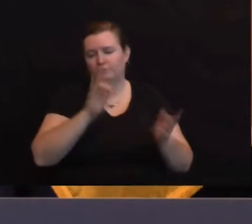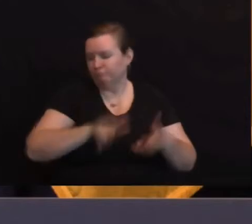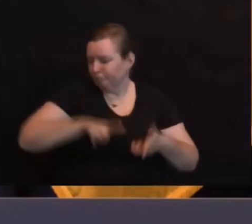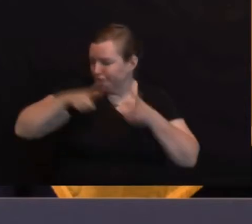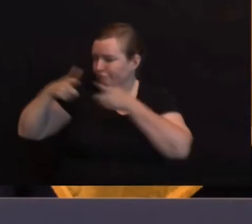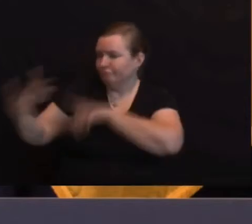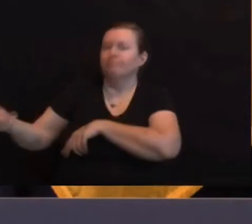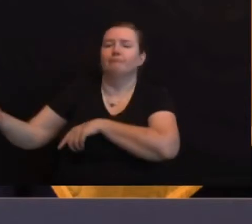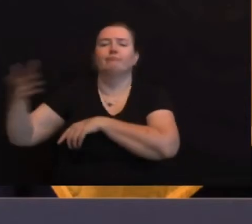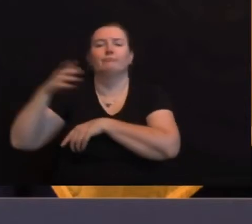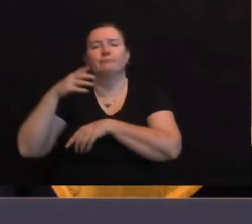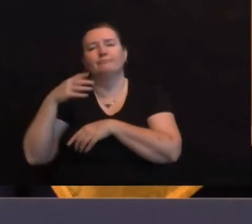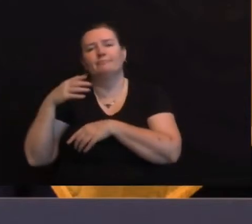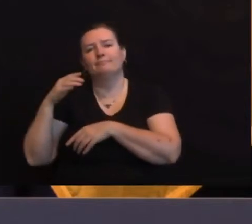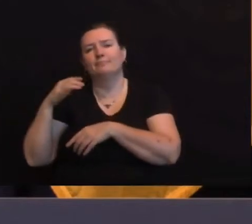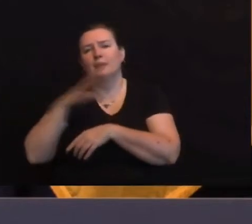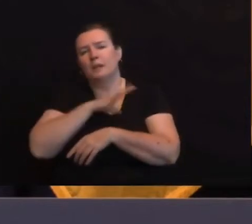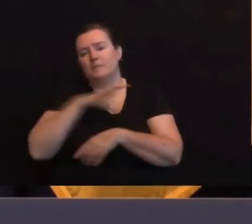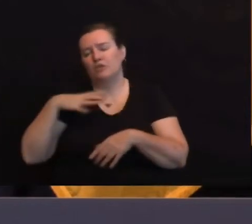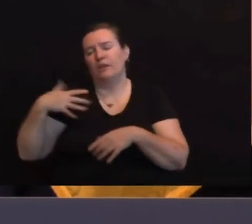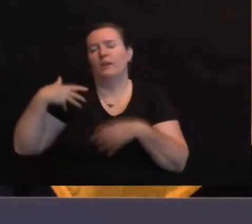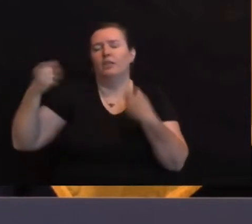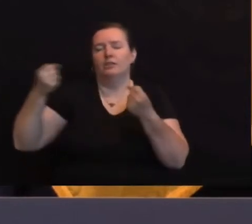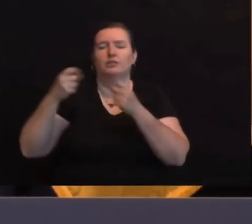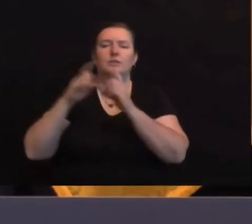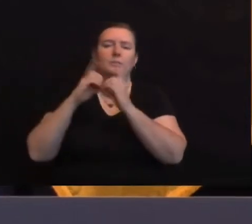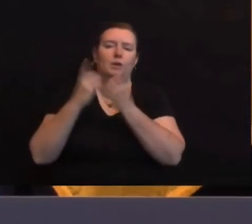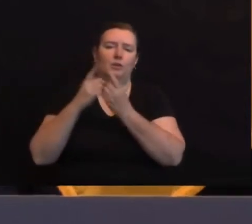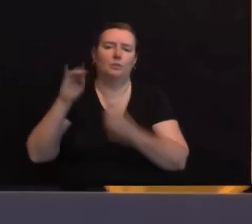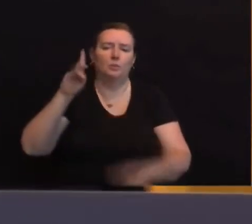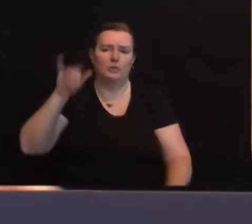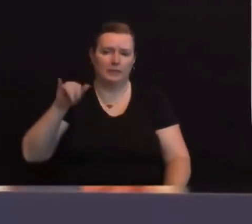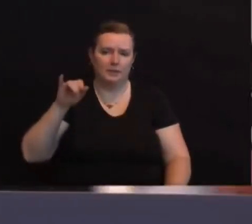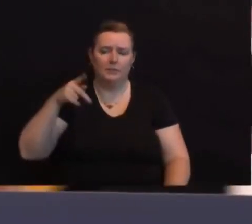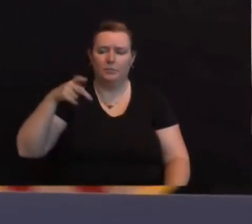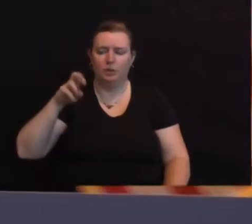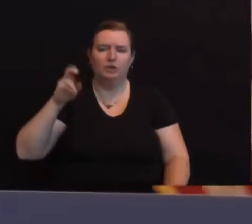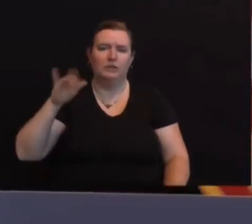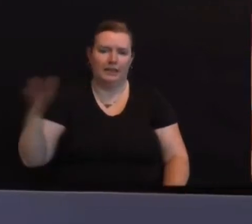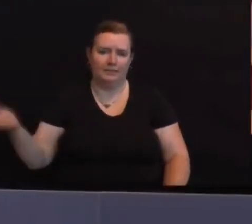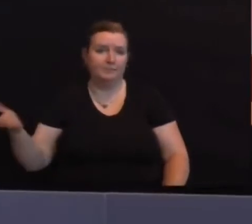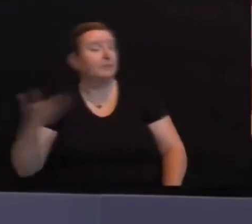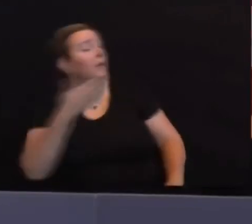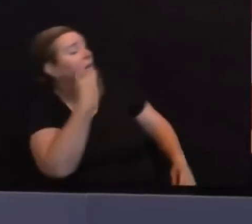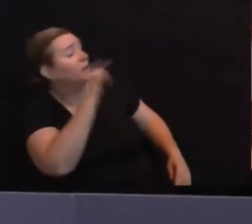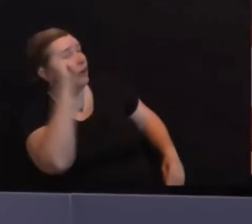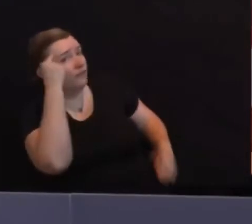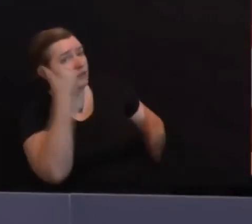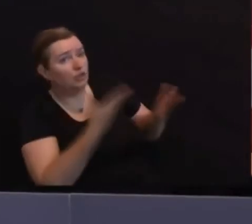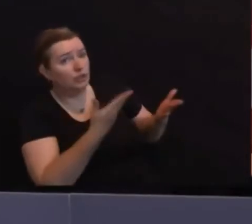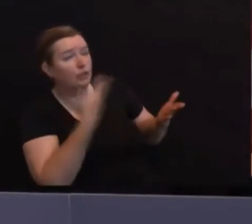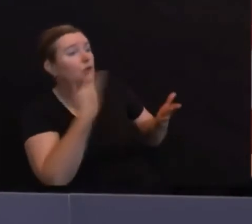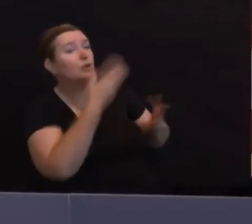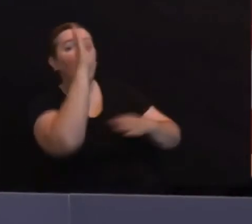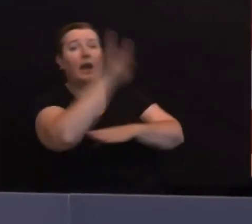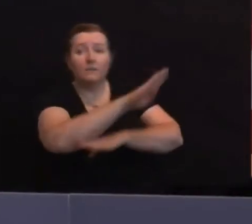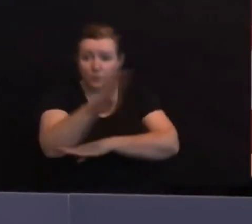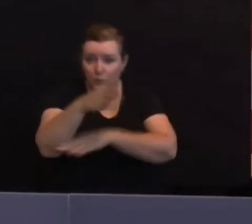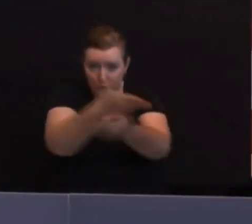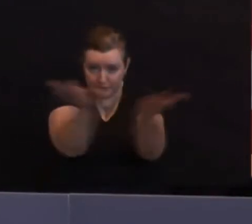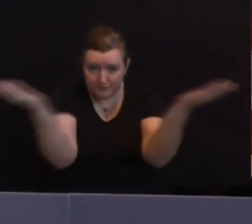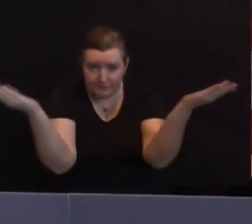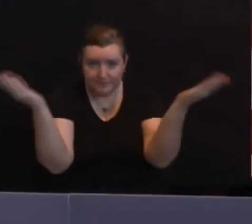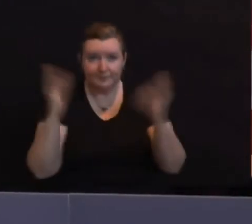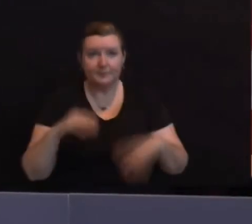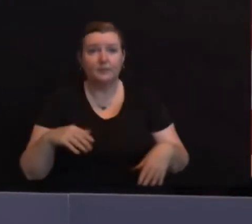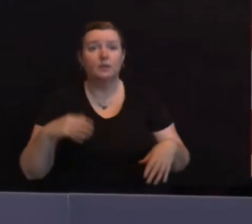no introduction, the Commissioner of the Department of Health, Judy Persicelli. Thank you, Governor, and good afternoon. As the Governor shared,